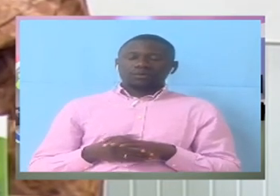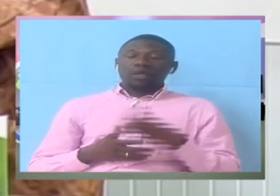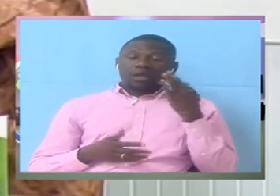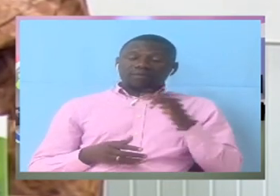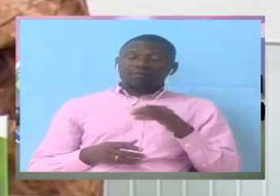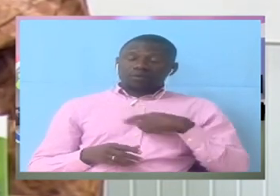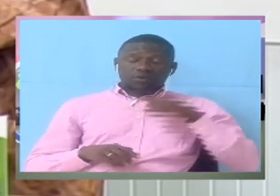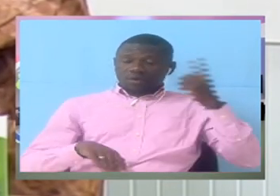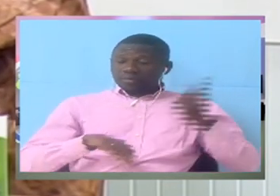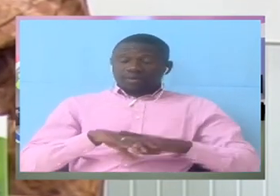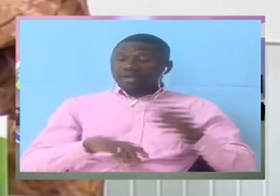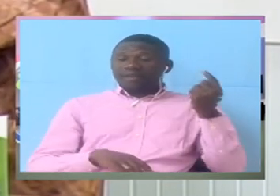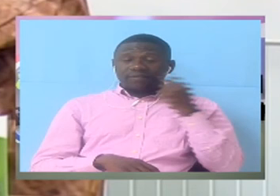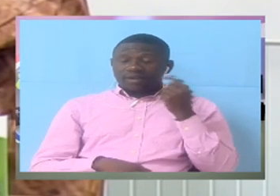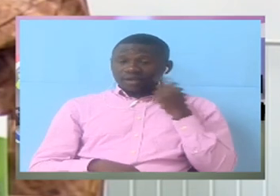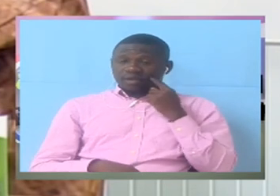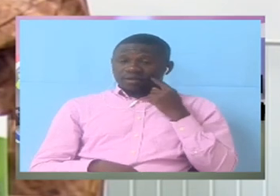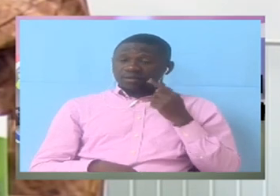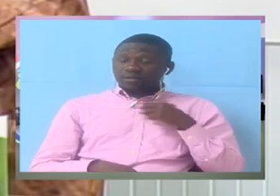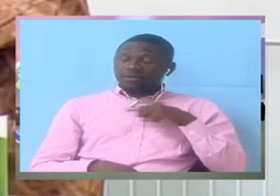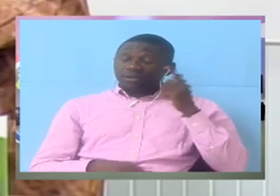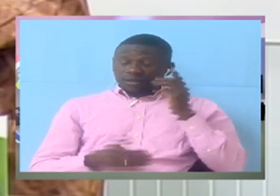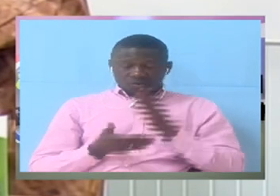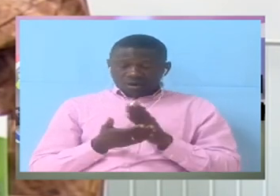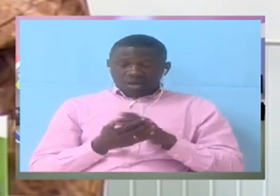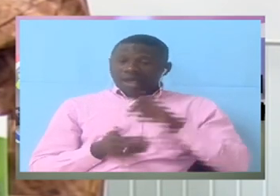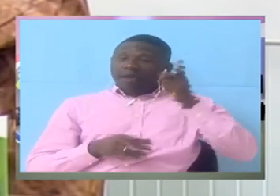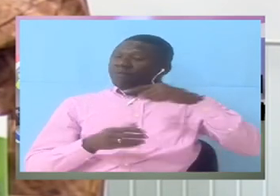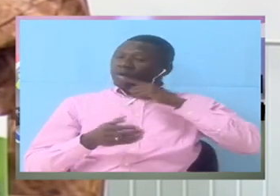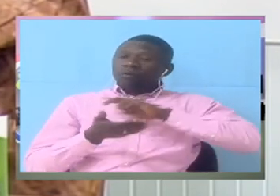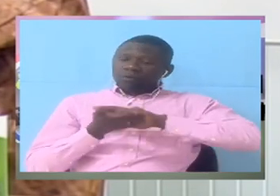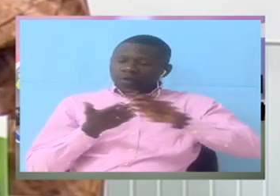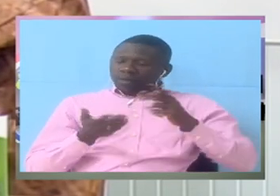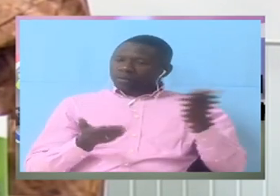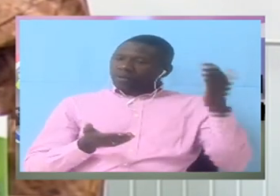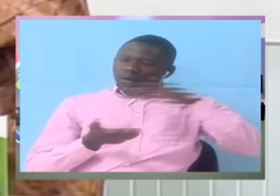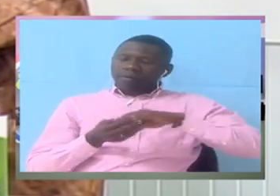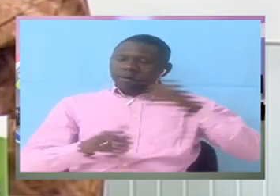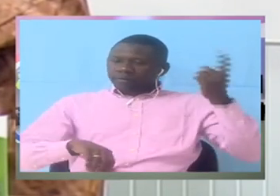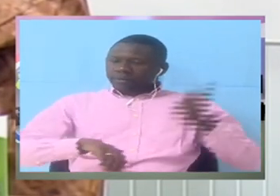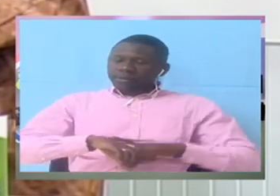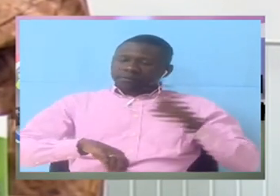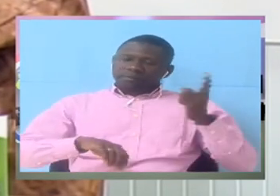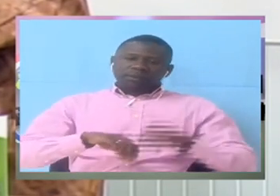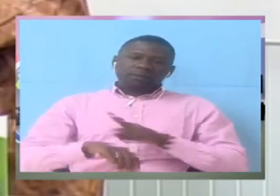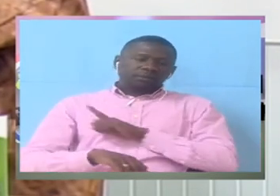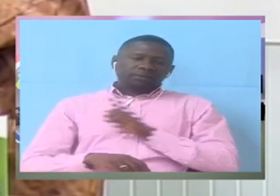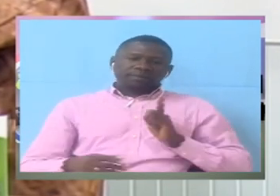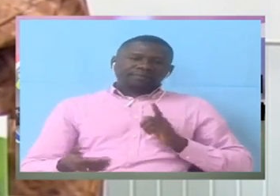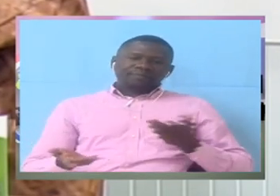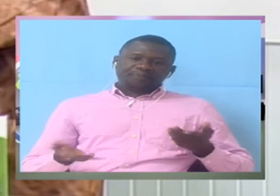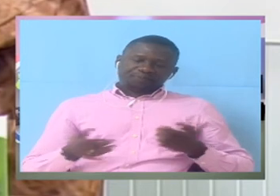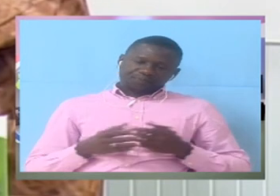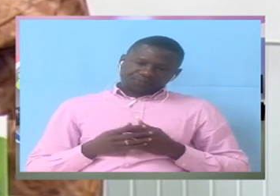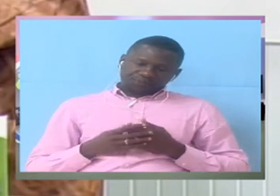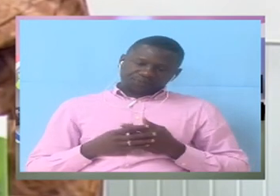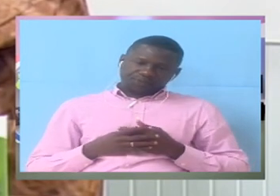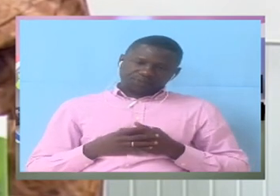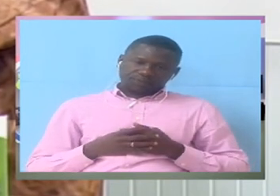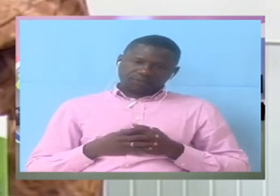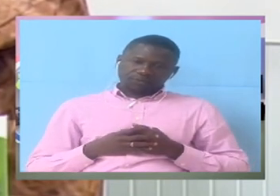If we were not beaten every day, rest assured that every week they were going to come to beat us up. And when he